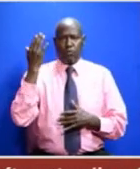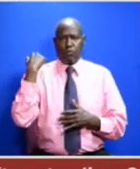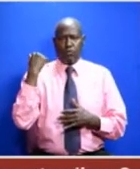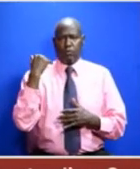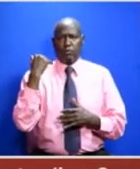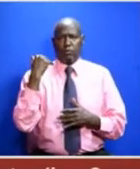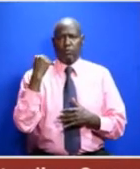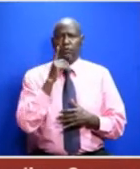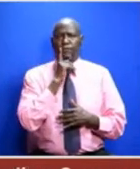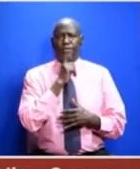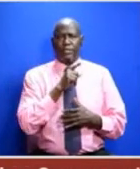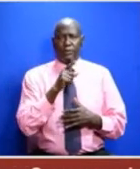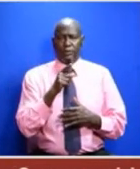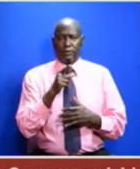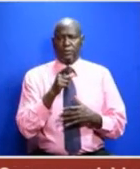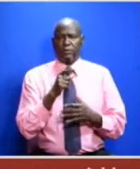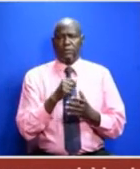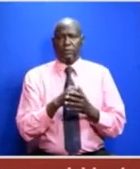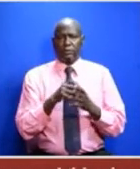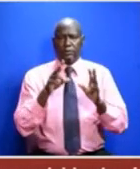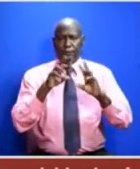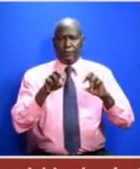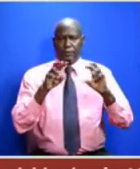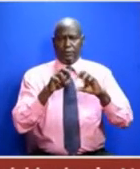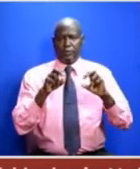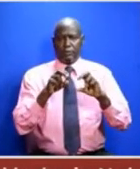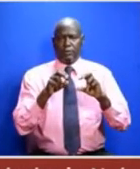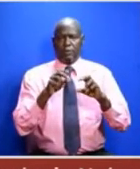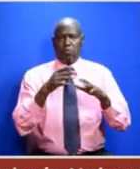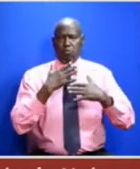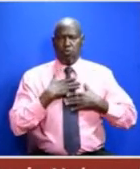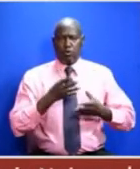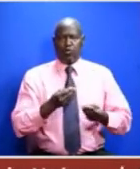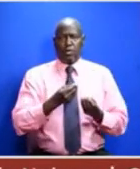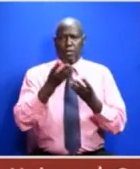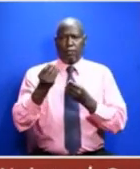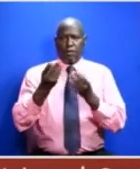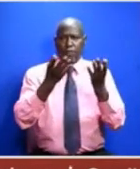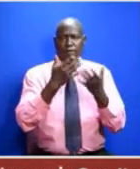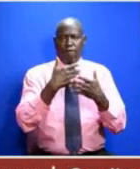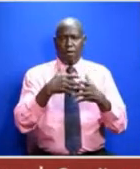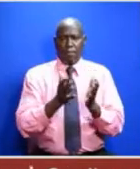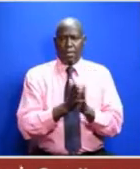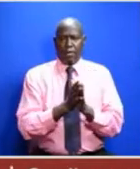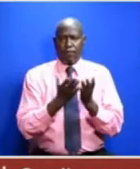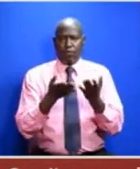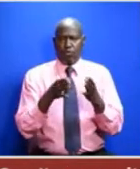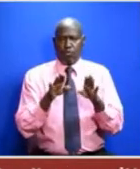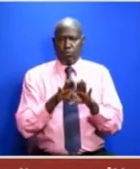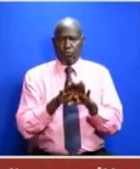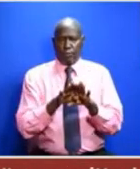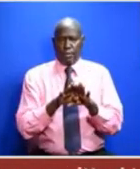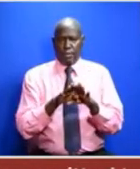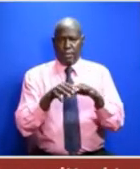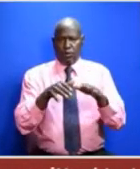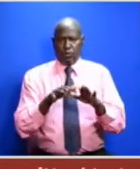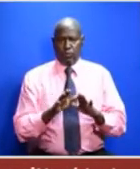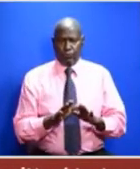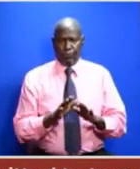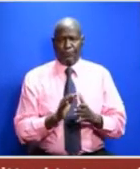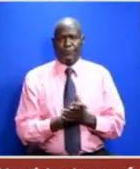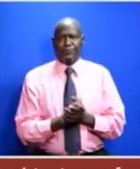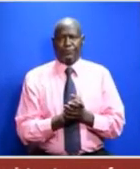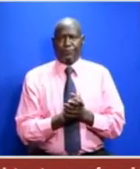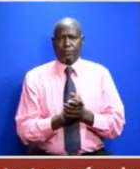of investigations and release of the bodies to their next of kin for burial and closure. Two, to bring